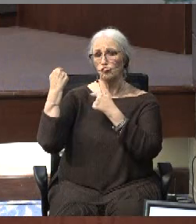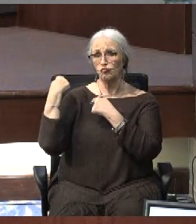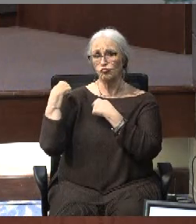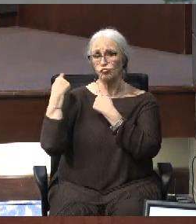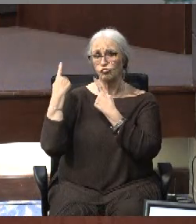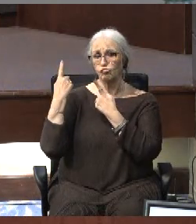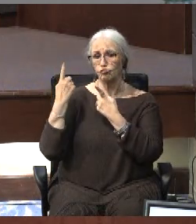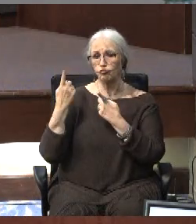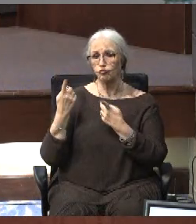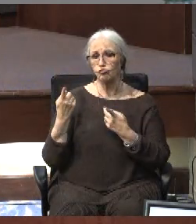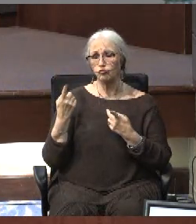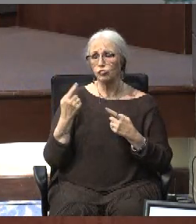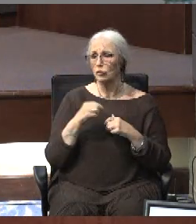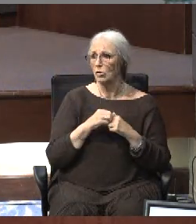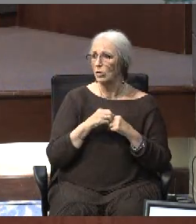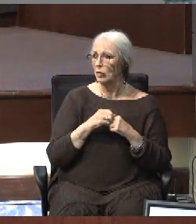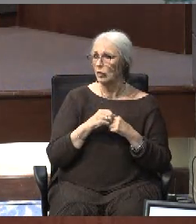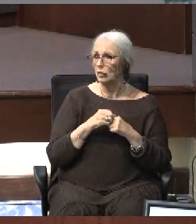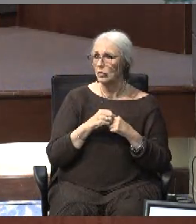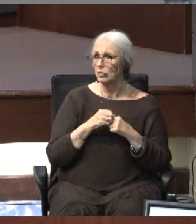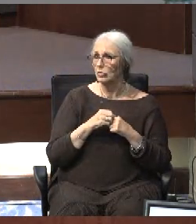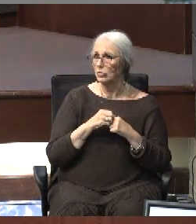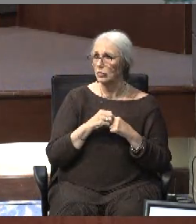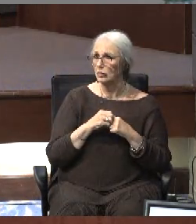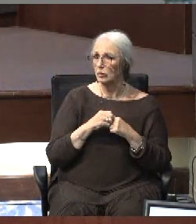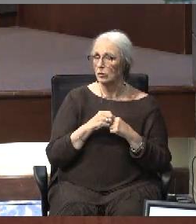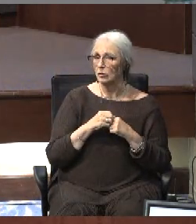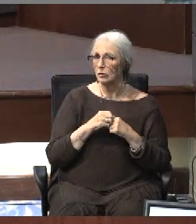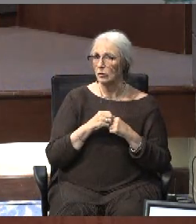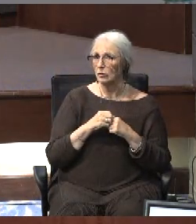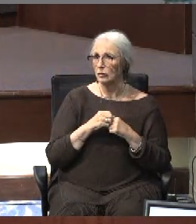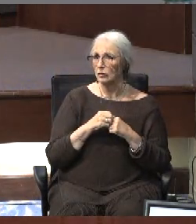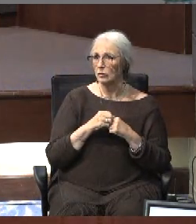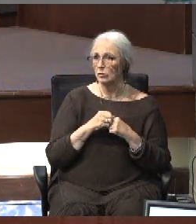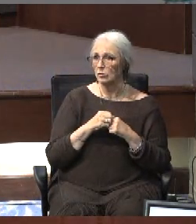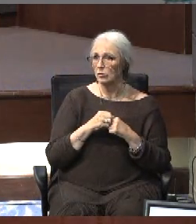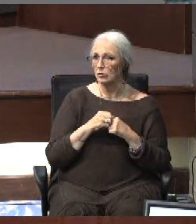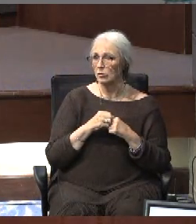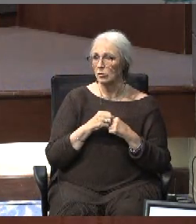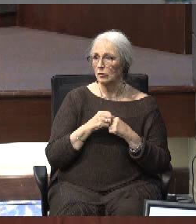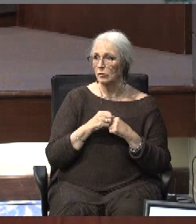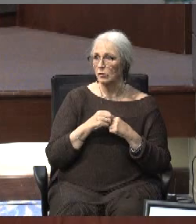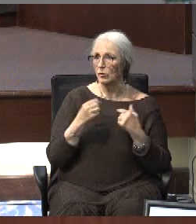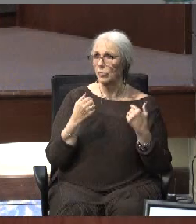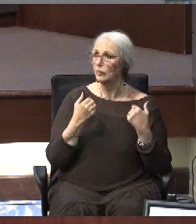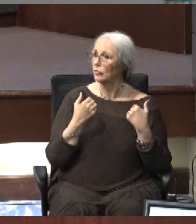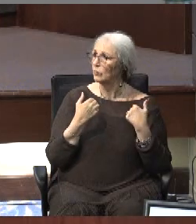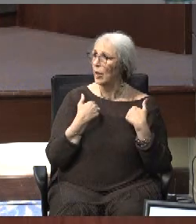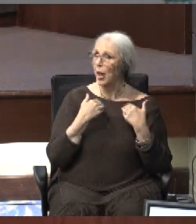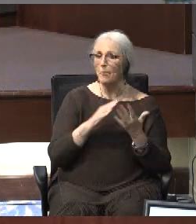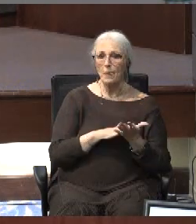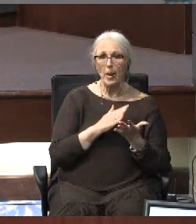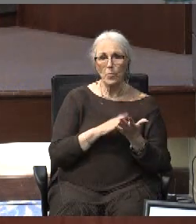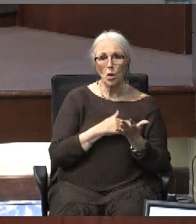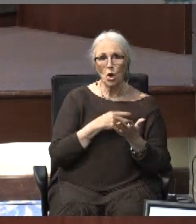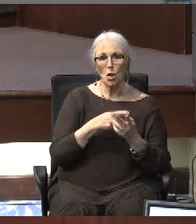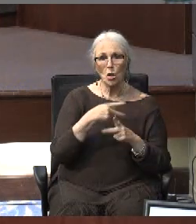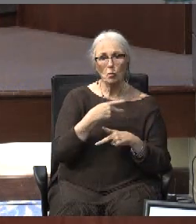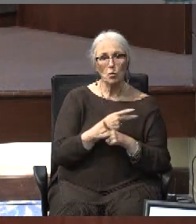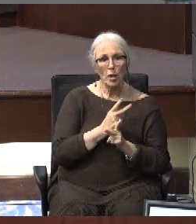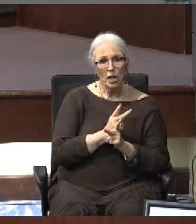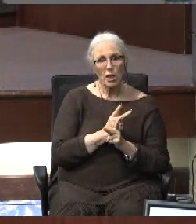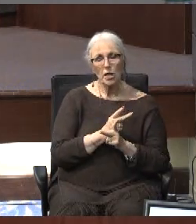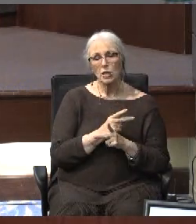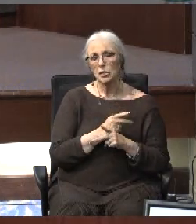was actually a felt company for a while, which is, you know, it's kind of odd. But yeah, paper fabric products, and